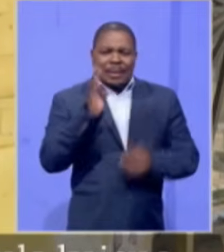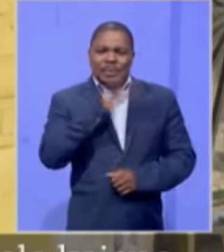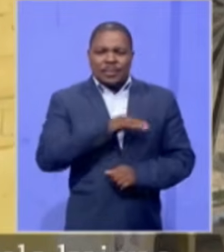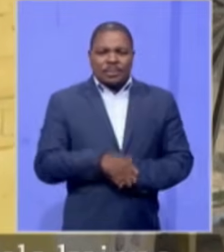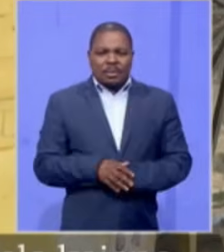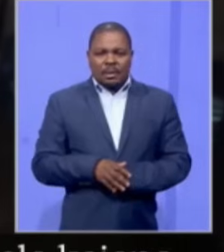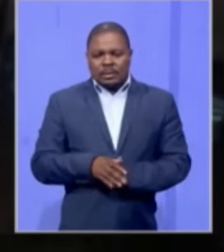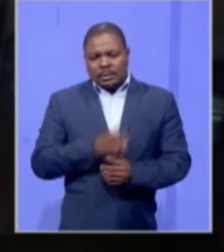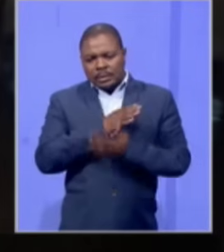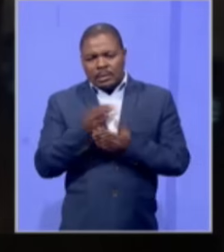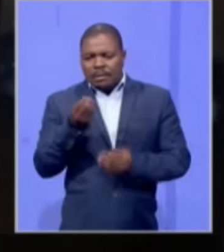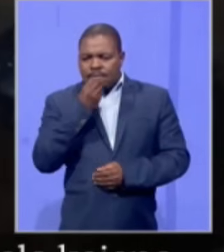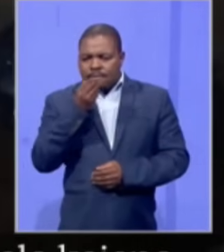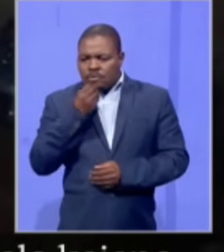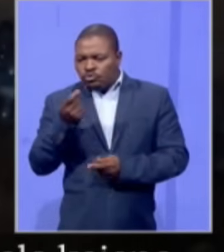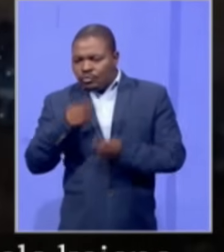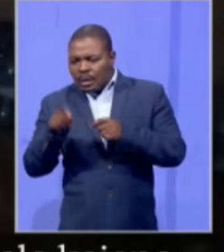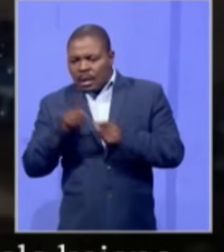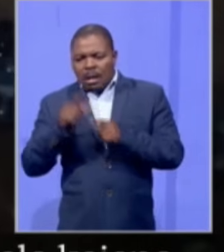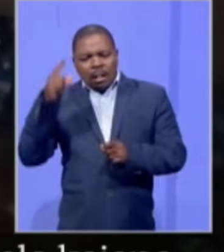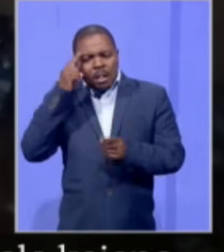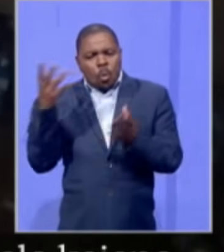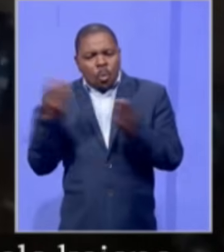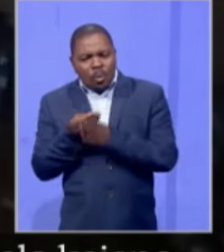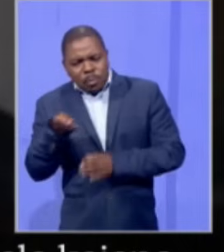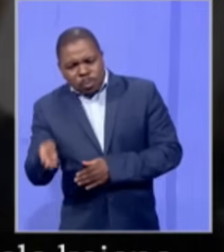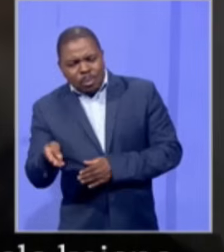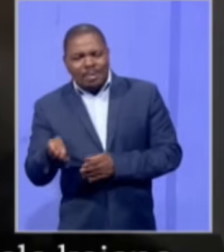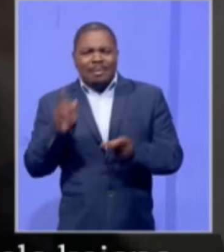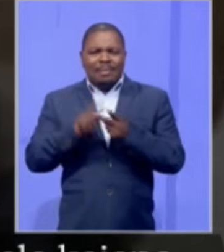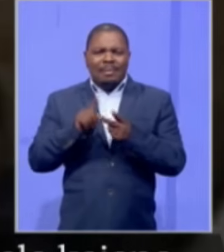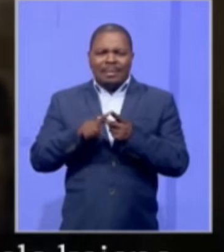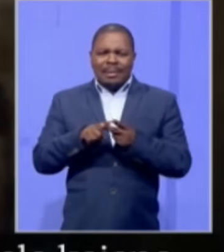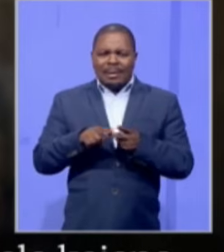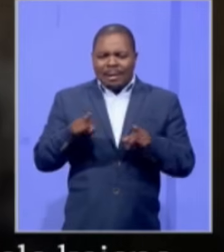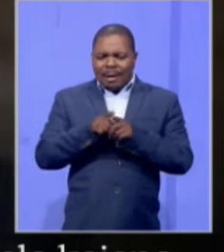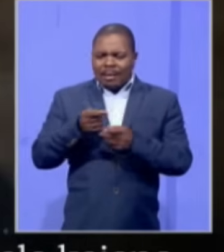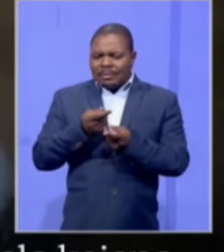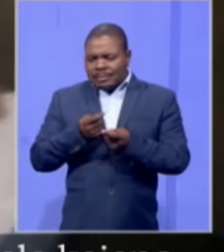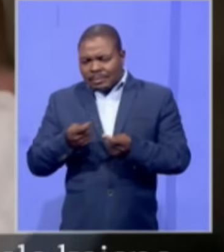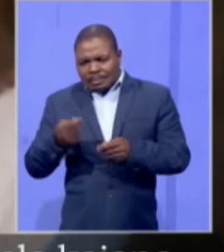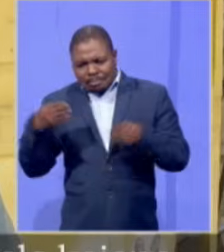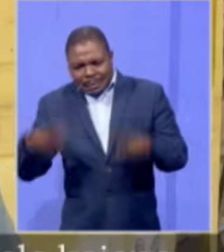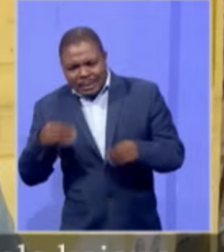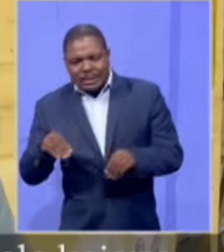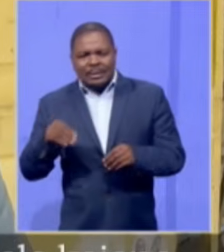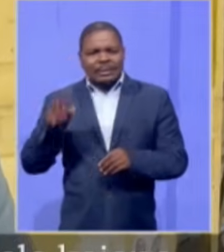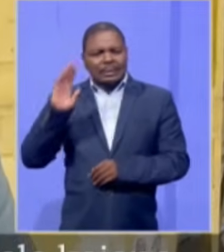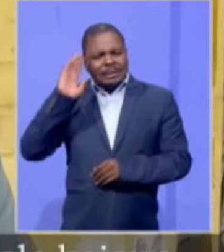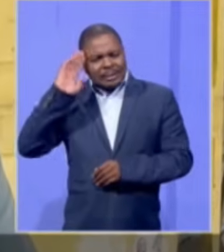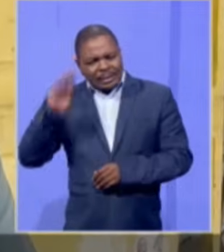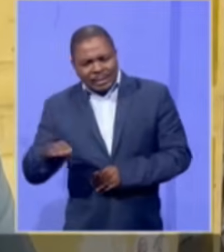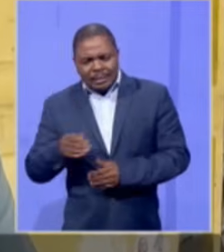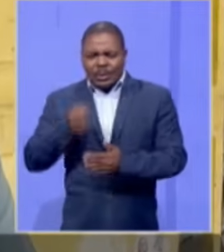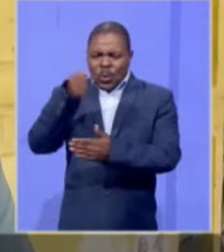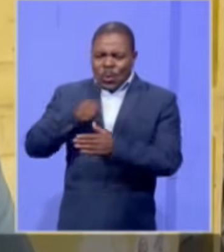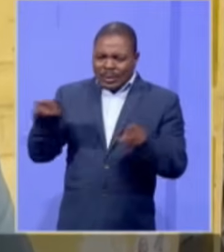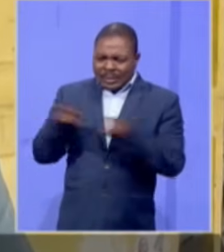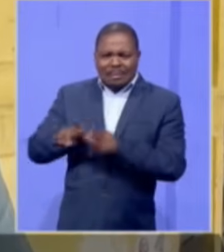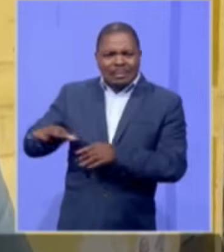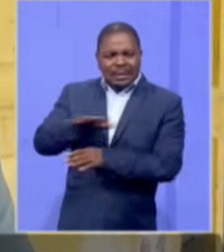ba robala mo godimo ga dijo ke ka more ebile ke fa go baakanyediwang dijo teng selo so